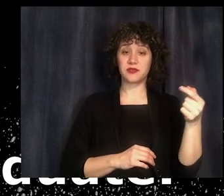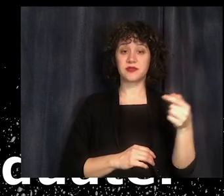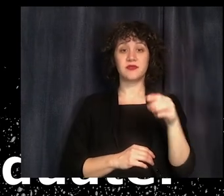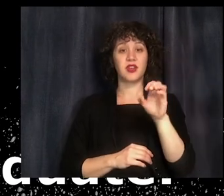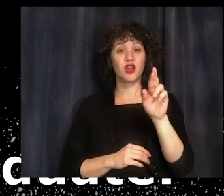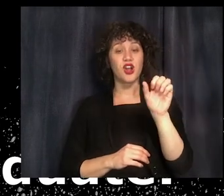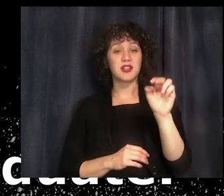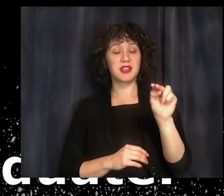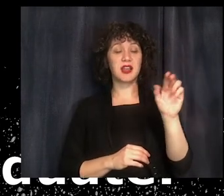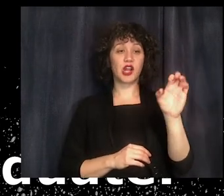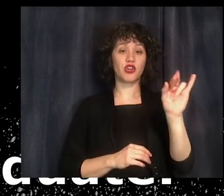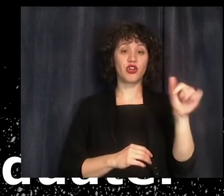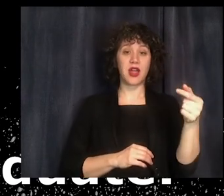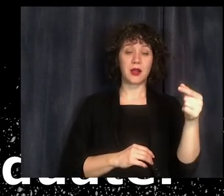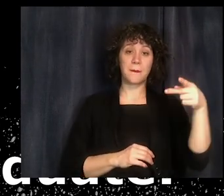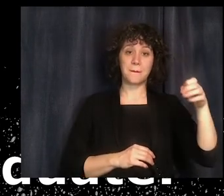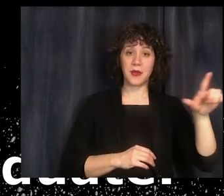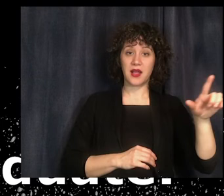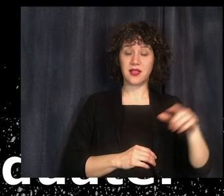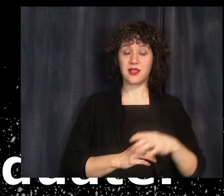Carson Craig Pell,